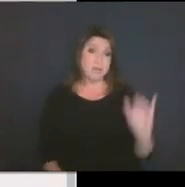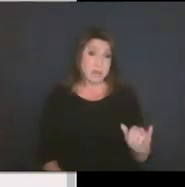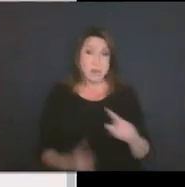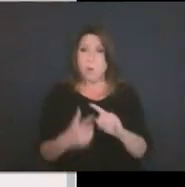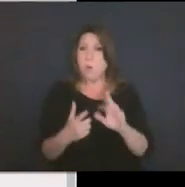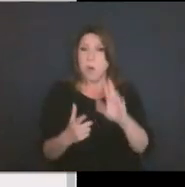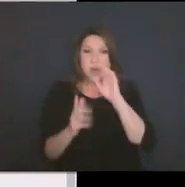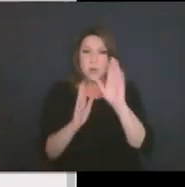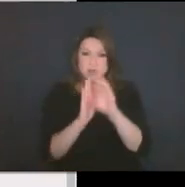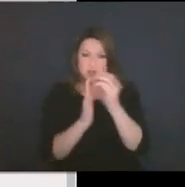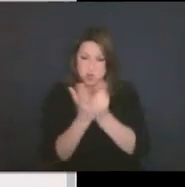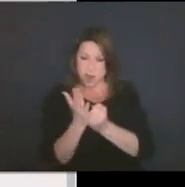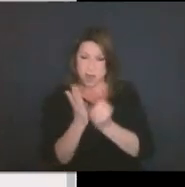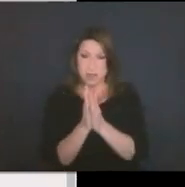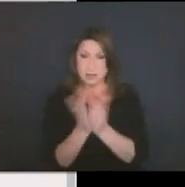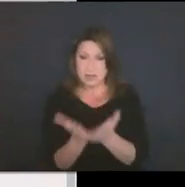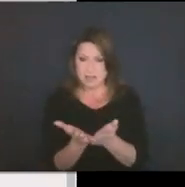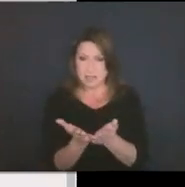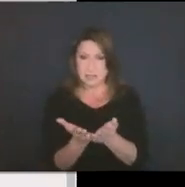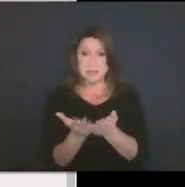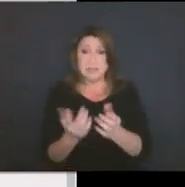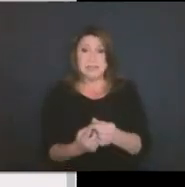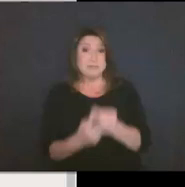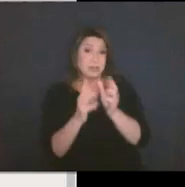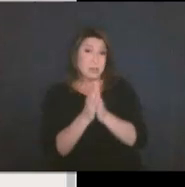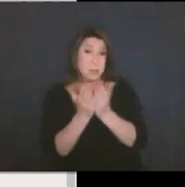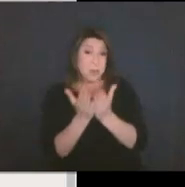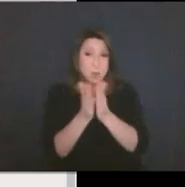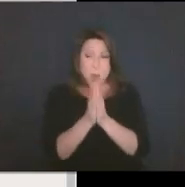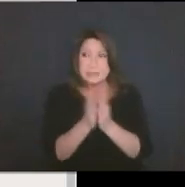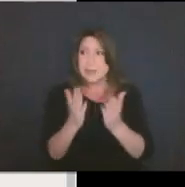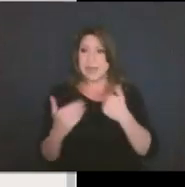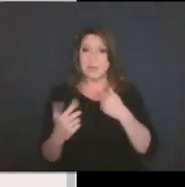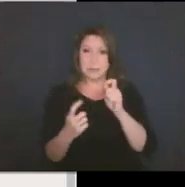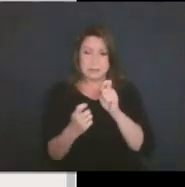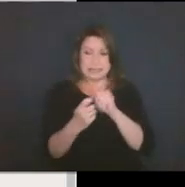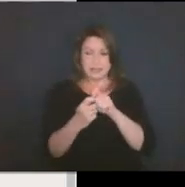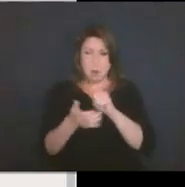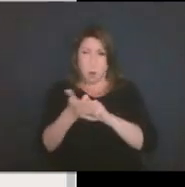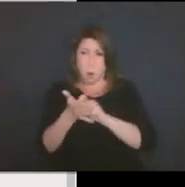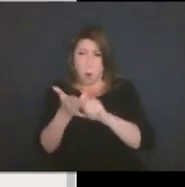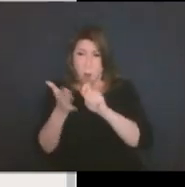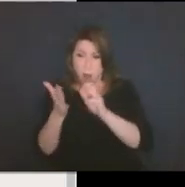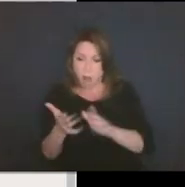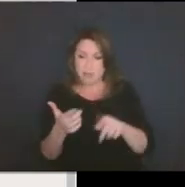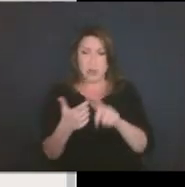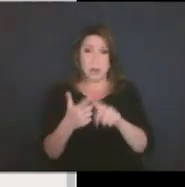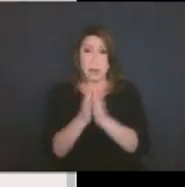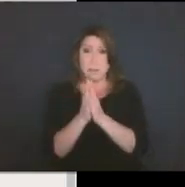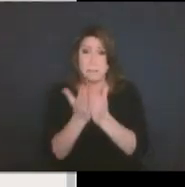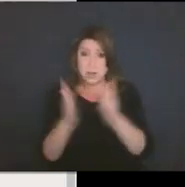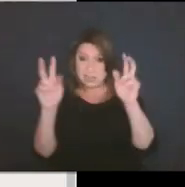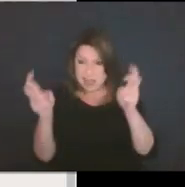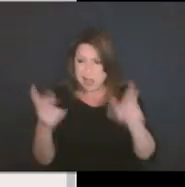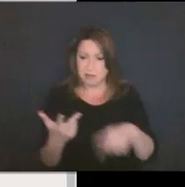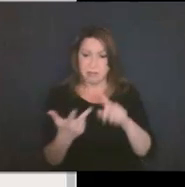specific topic that they like, a series, an author. I might not be able to get them exactly what they're looking for, so this is